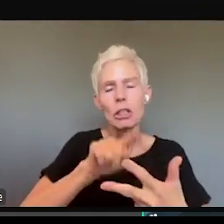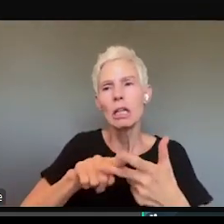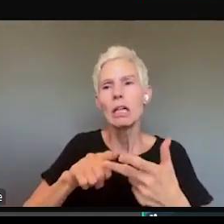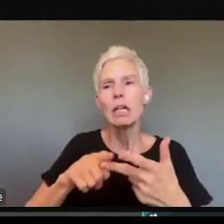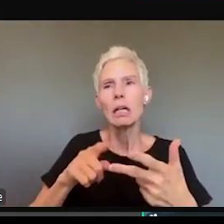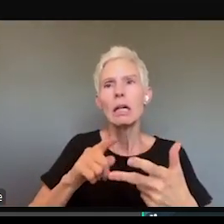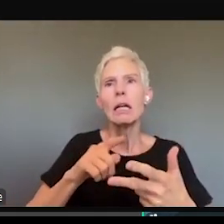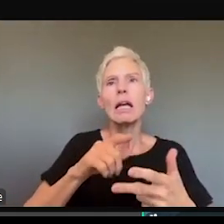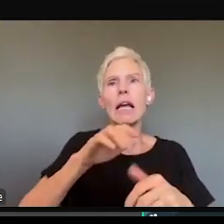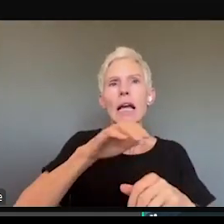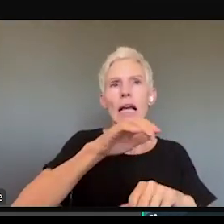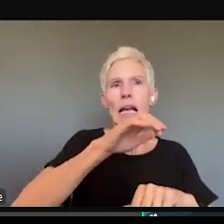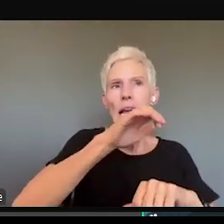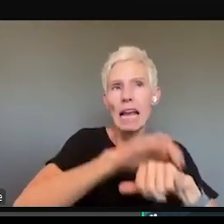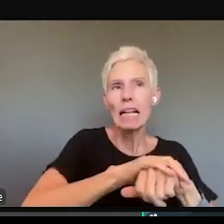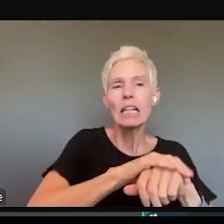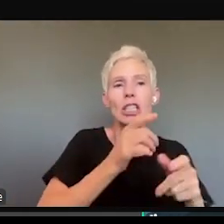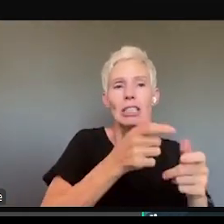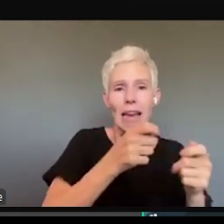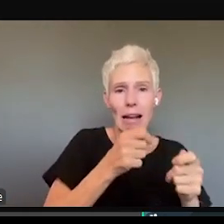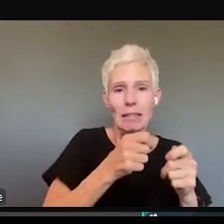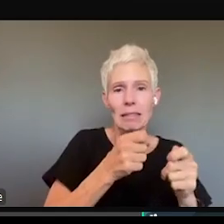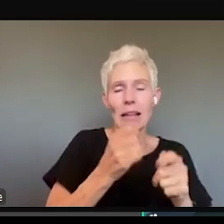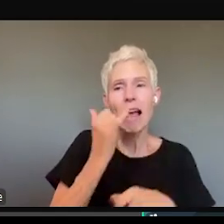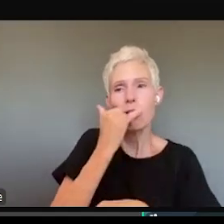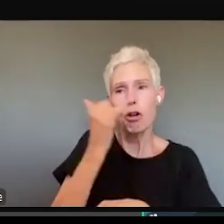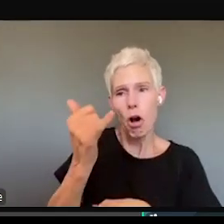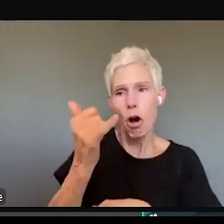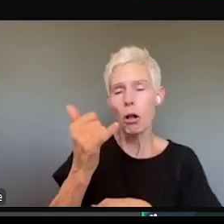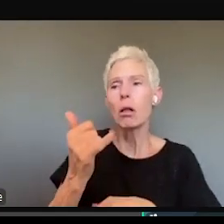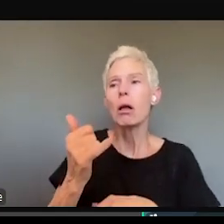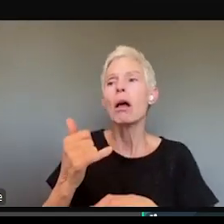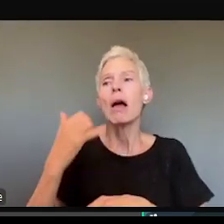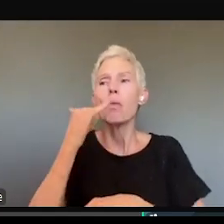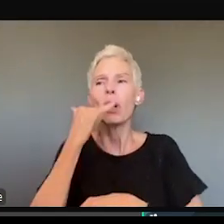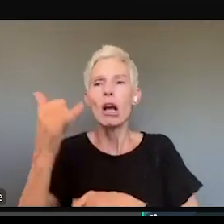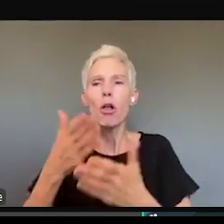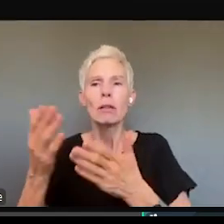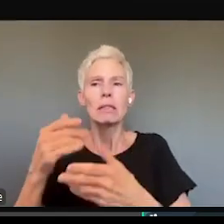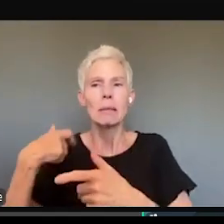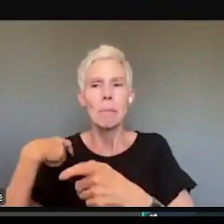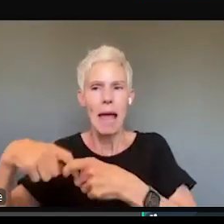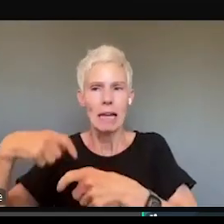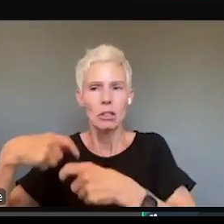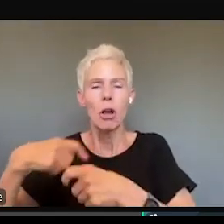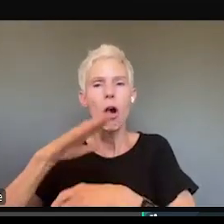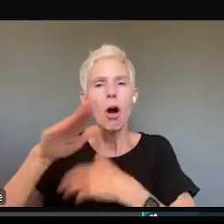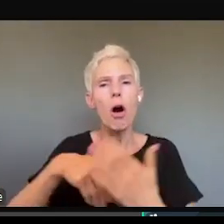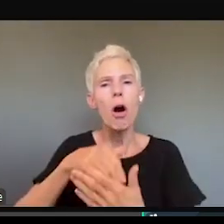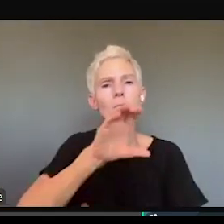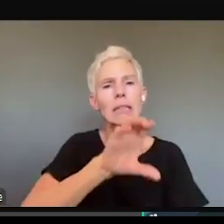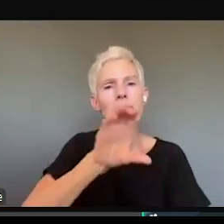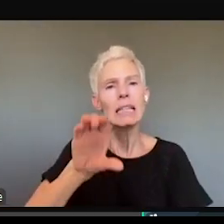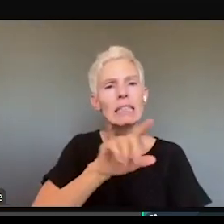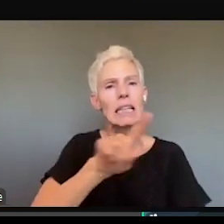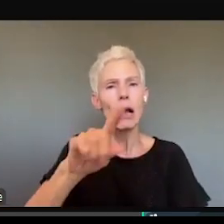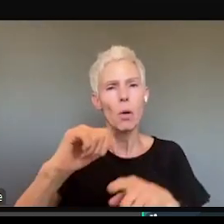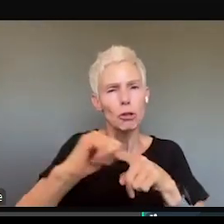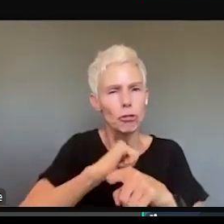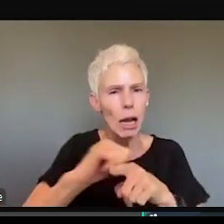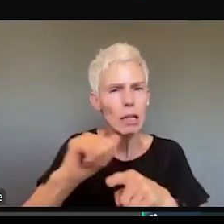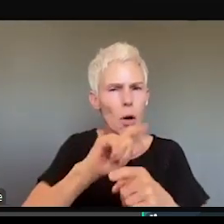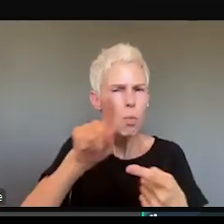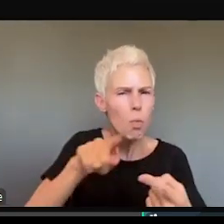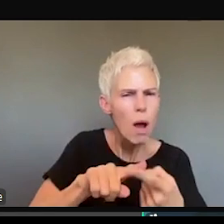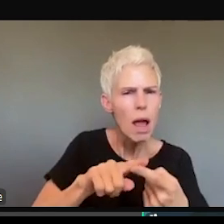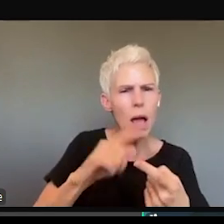or English text and call, and then we also do Spanish calls. And all of our CCs are trained on when, why, and how to